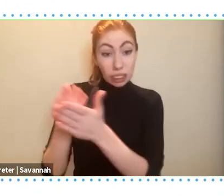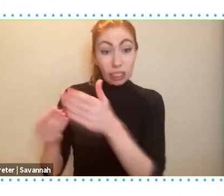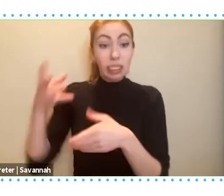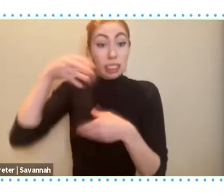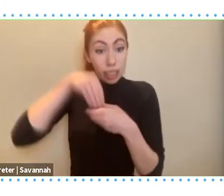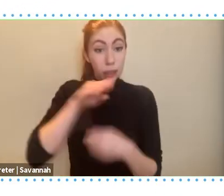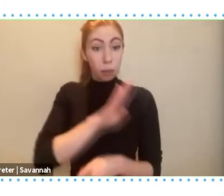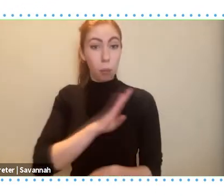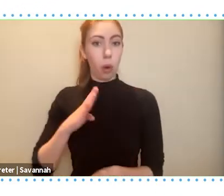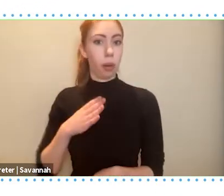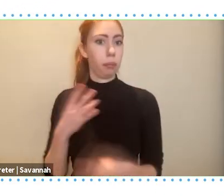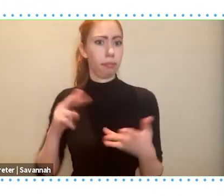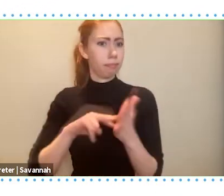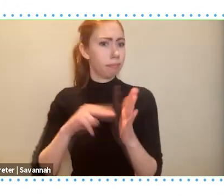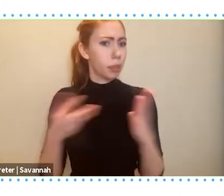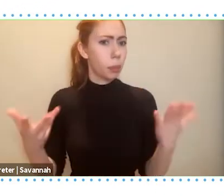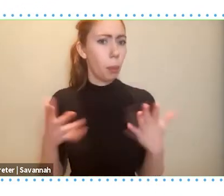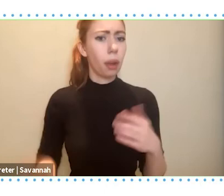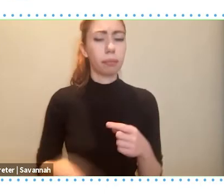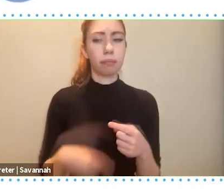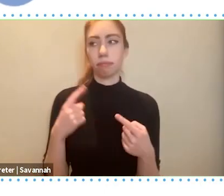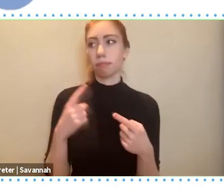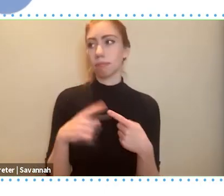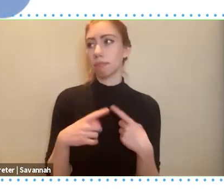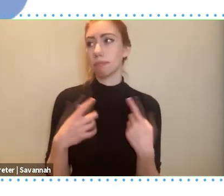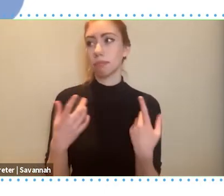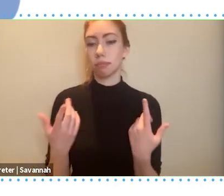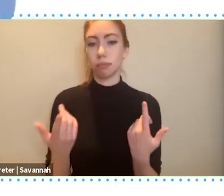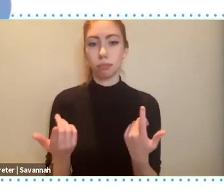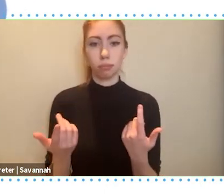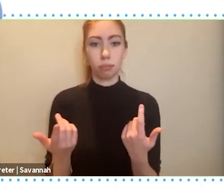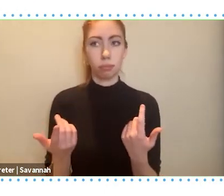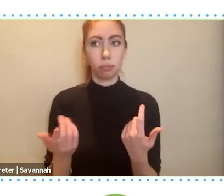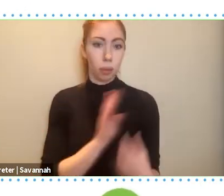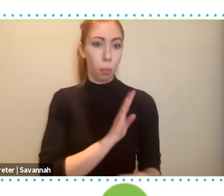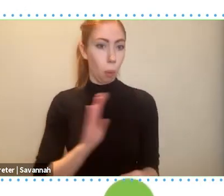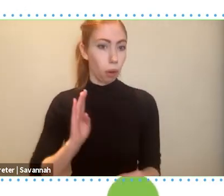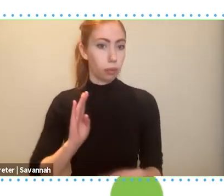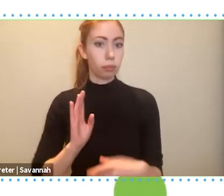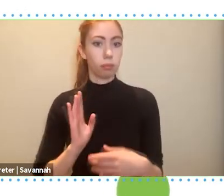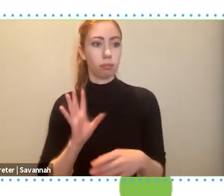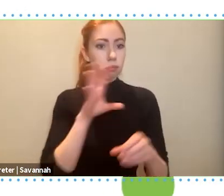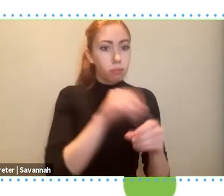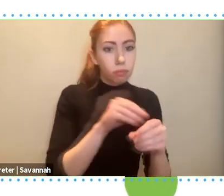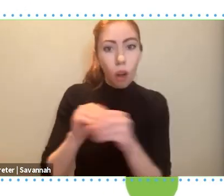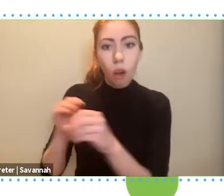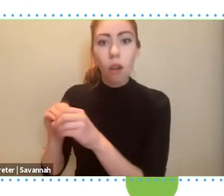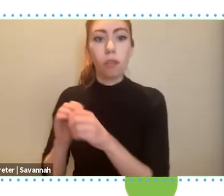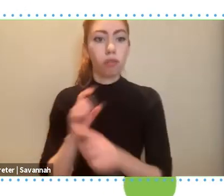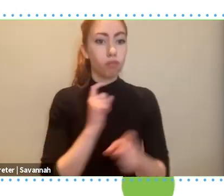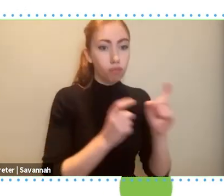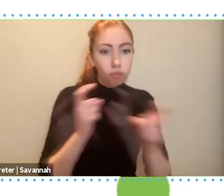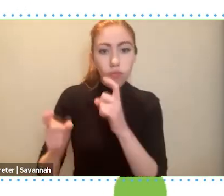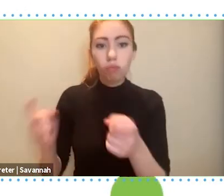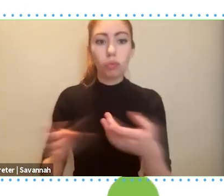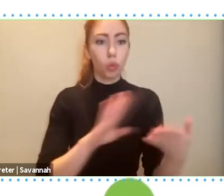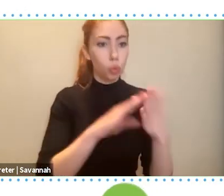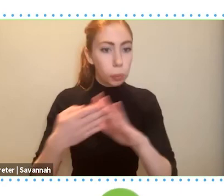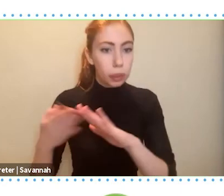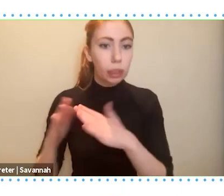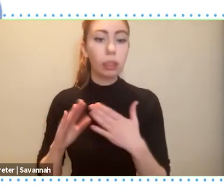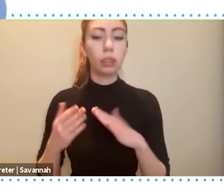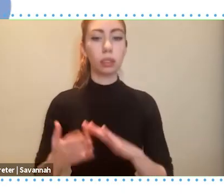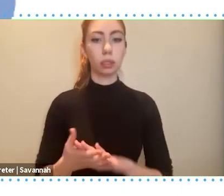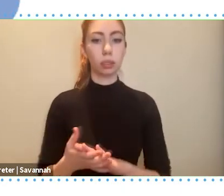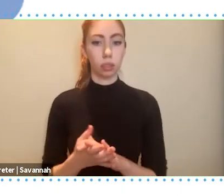the really good movement that happened in terms of board members being involved in fundraising. And so does that mean they need to be on the